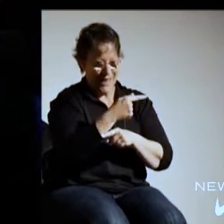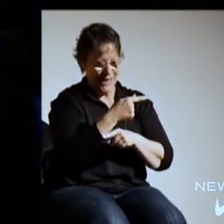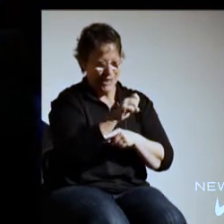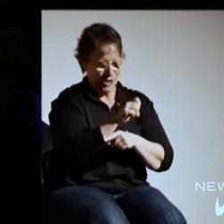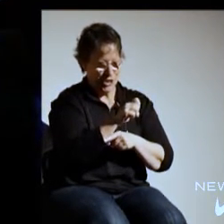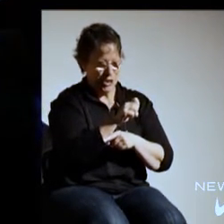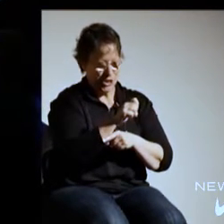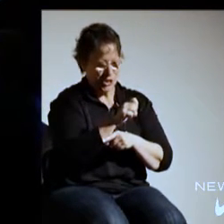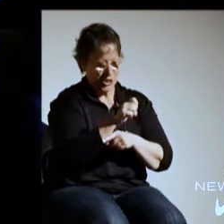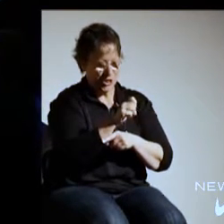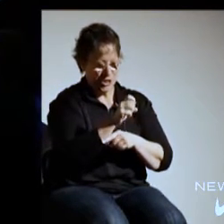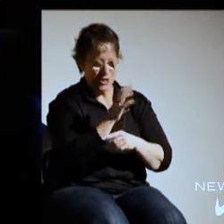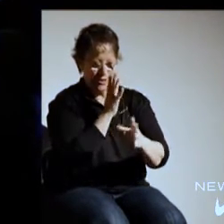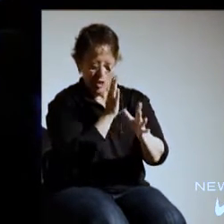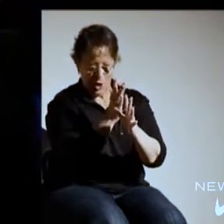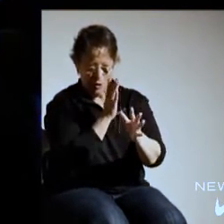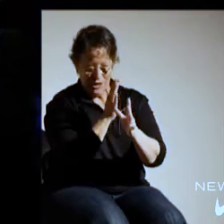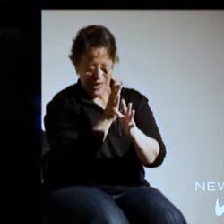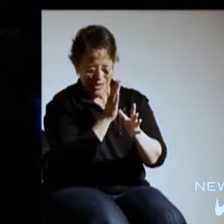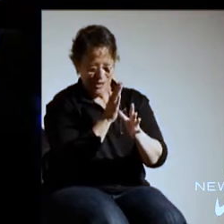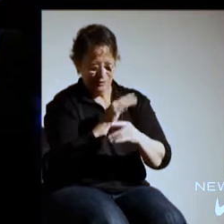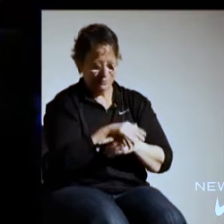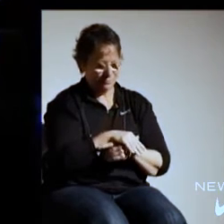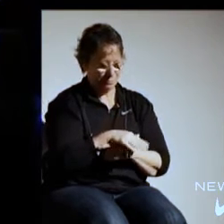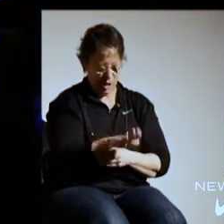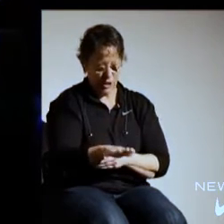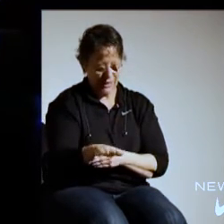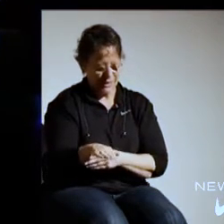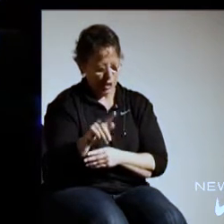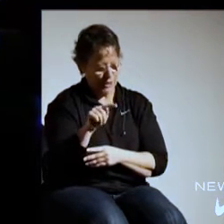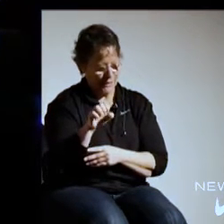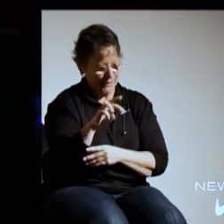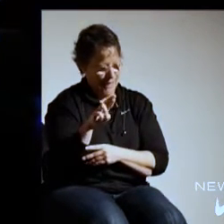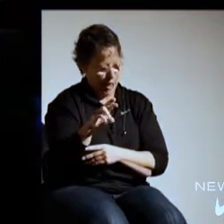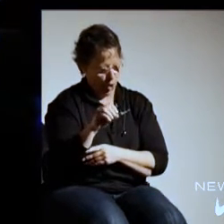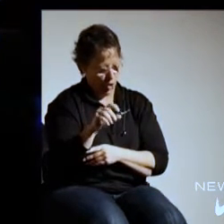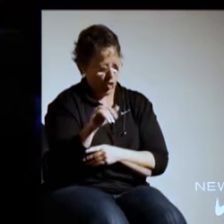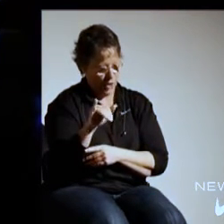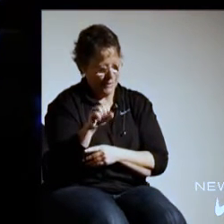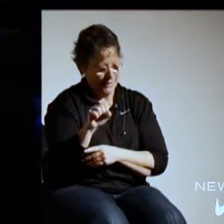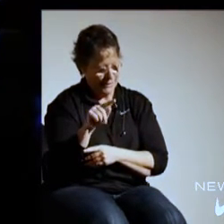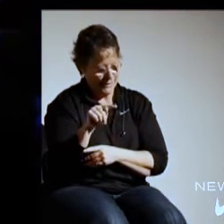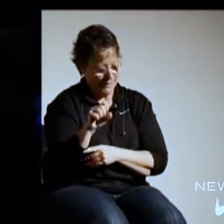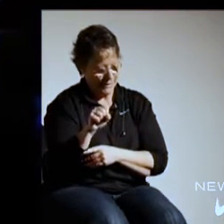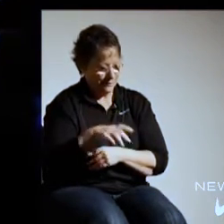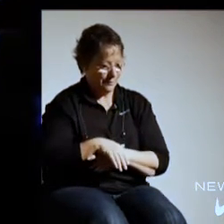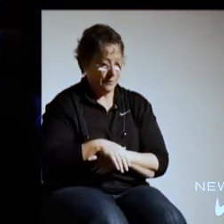He said, Abby, would you like this Cadbury egg?